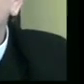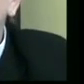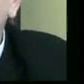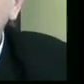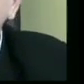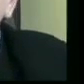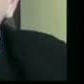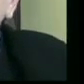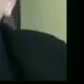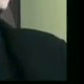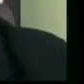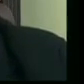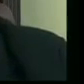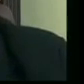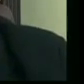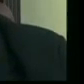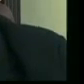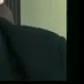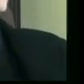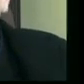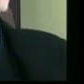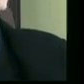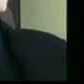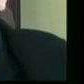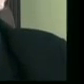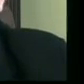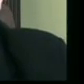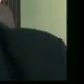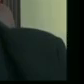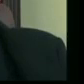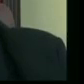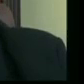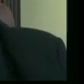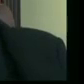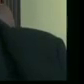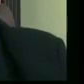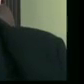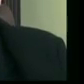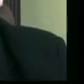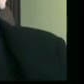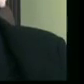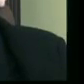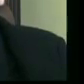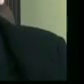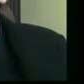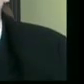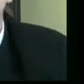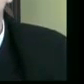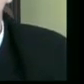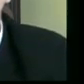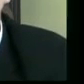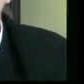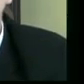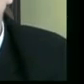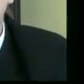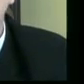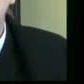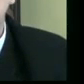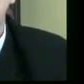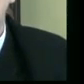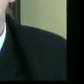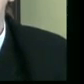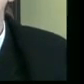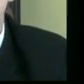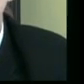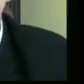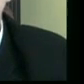have declined, churches that struggle to have the right leadership in place. What is the partnership between the